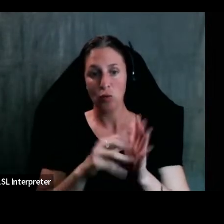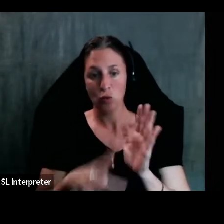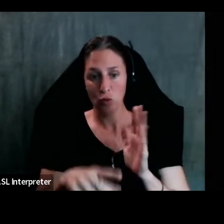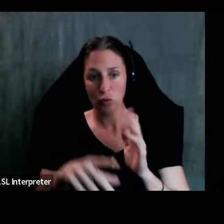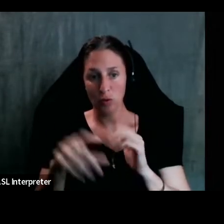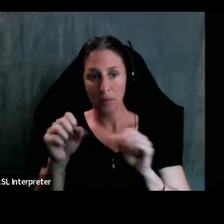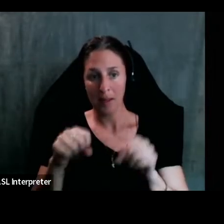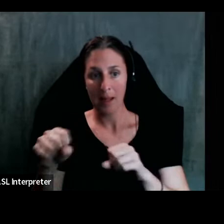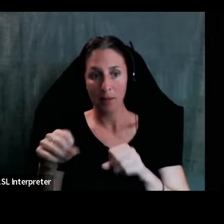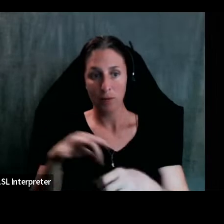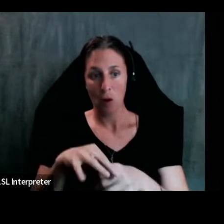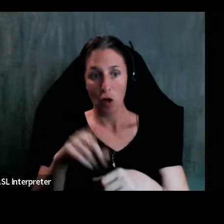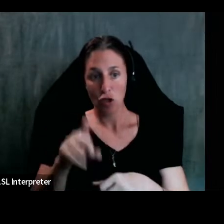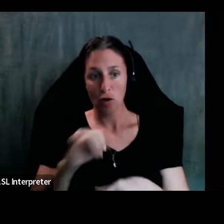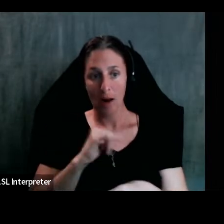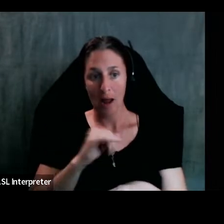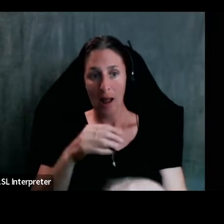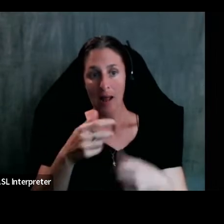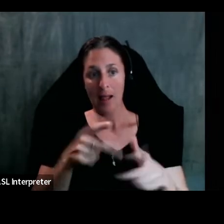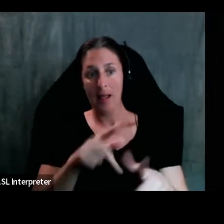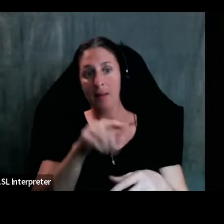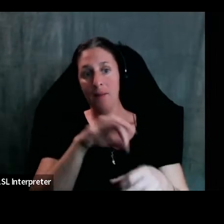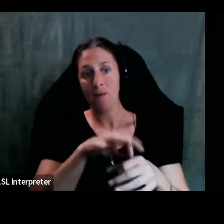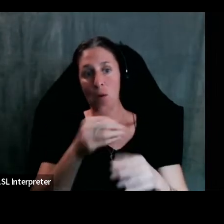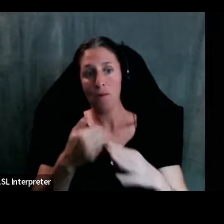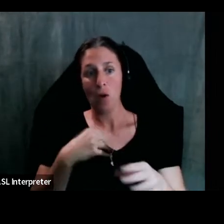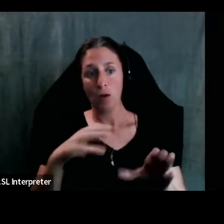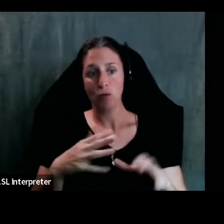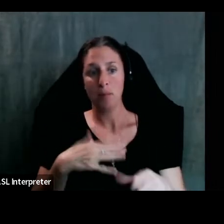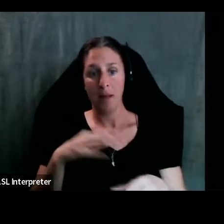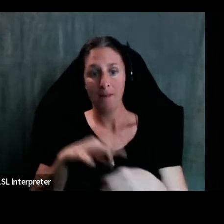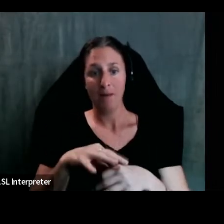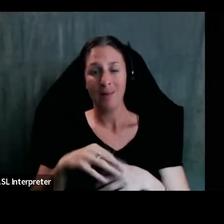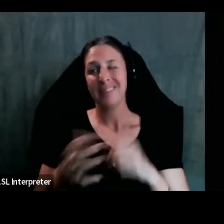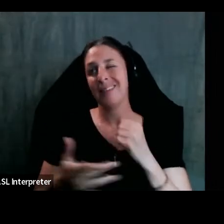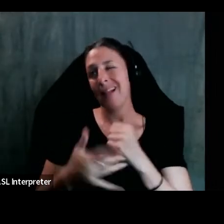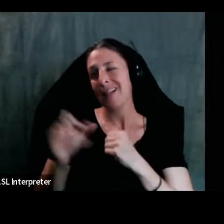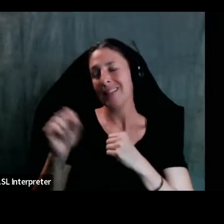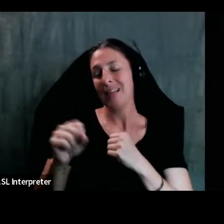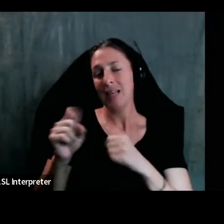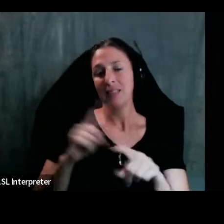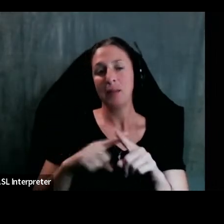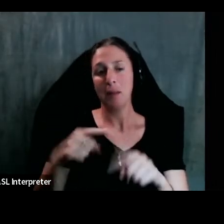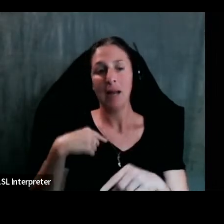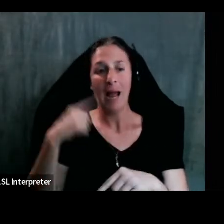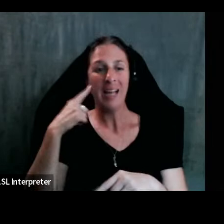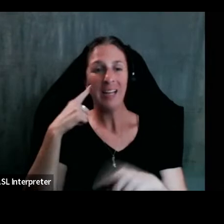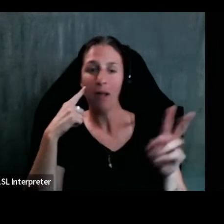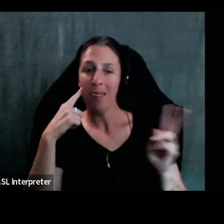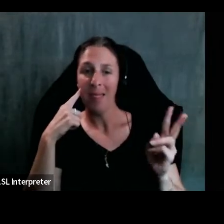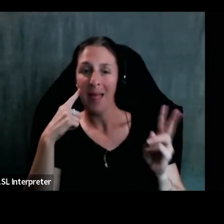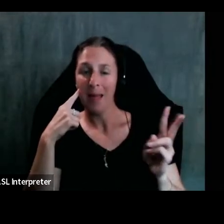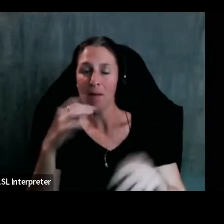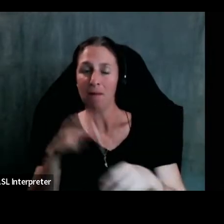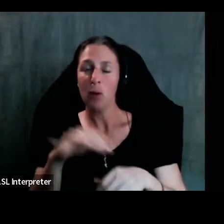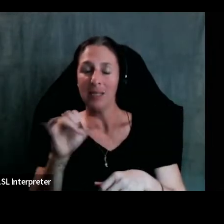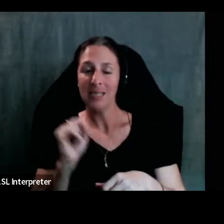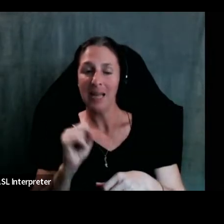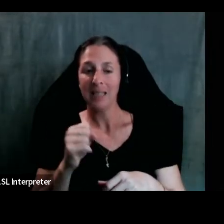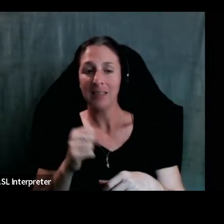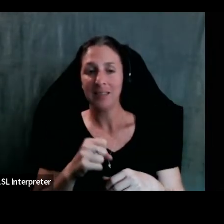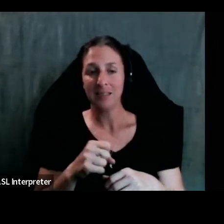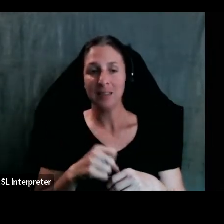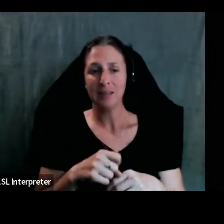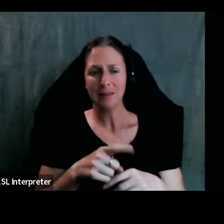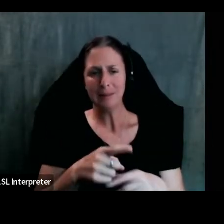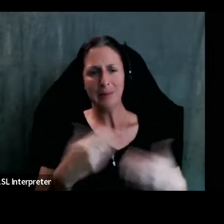voted first before I did my vote? Technically, yes, but I hear them voting yes. I can hear them. So If I'm you assert yourselves, I'm and